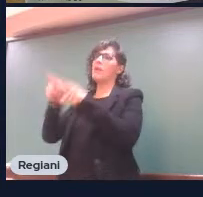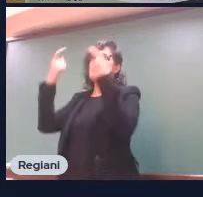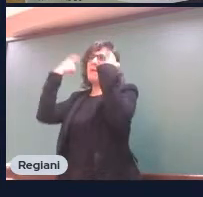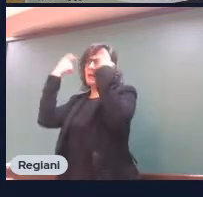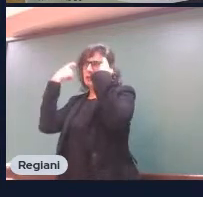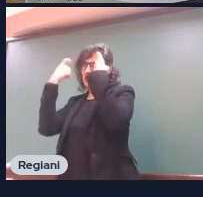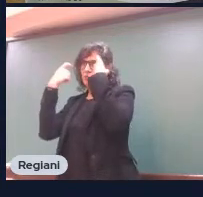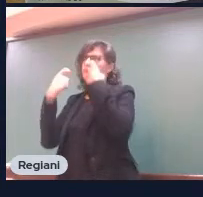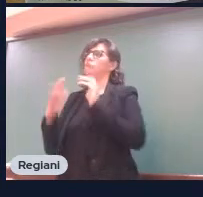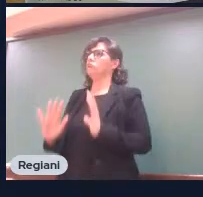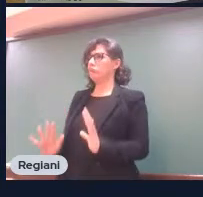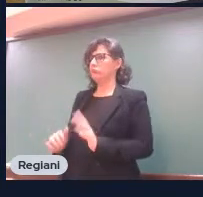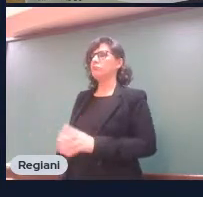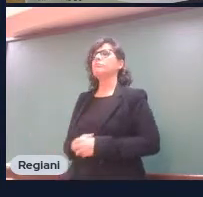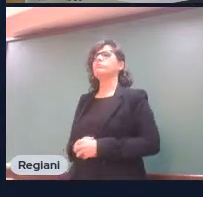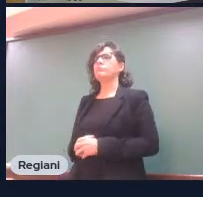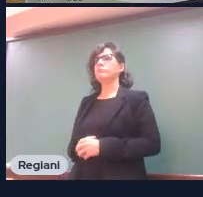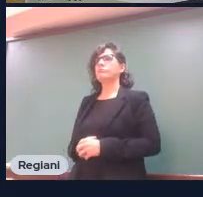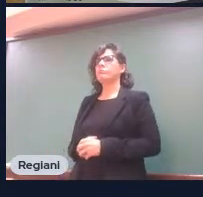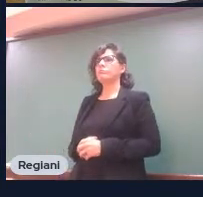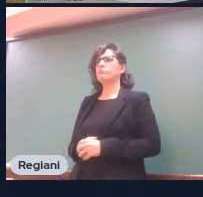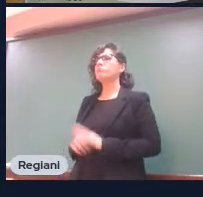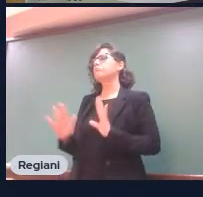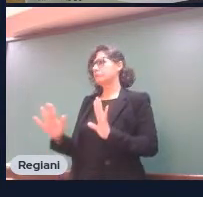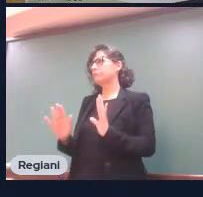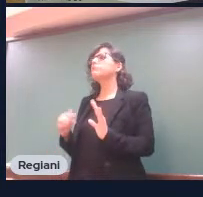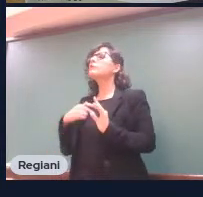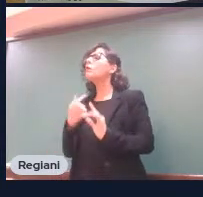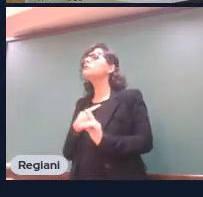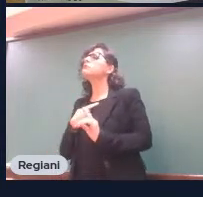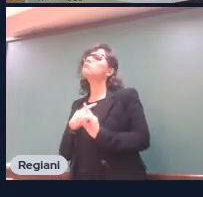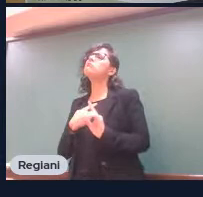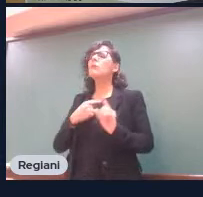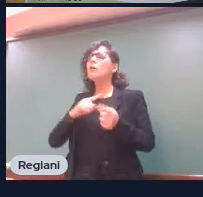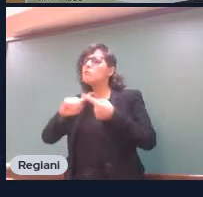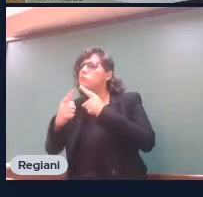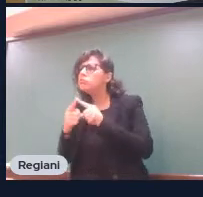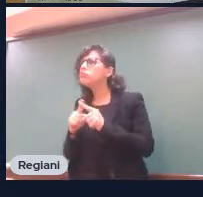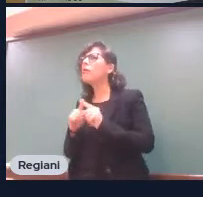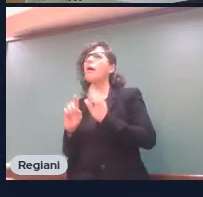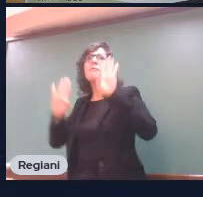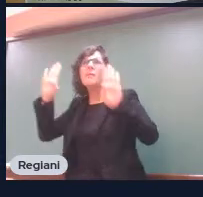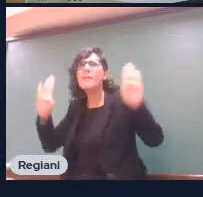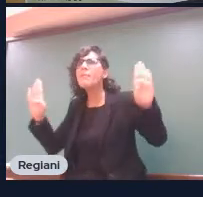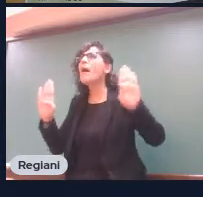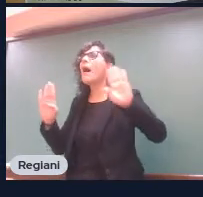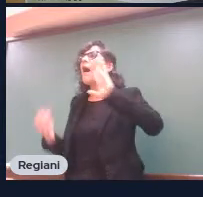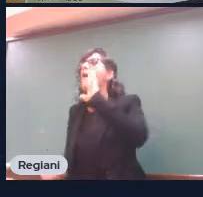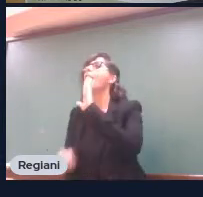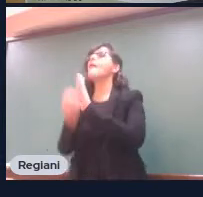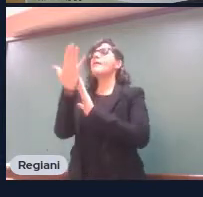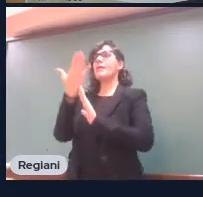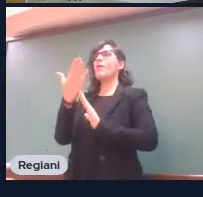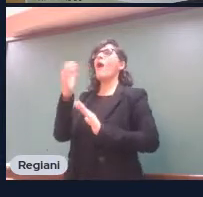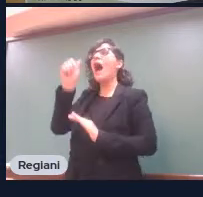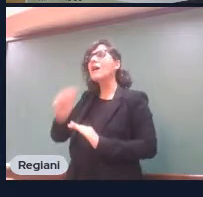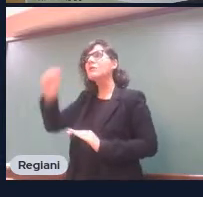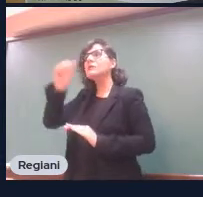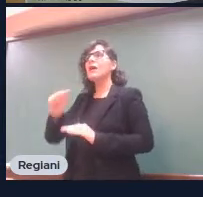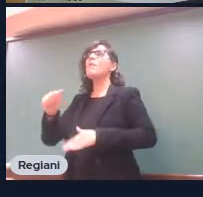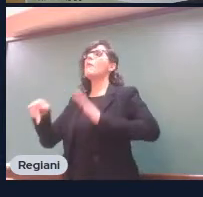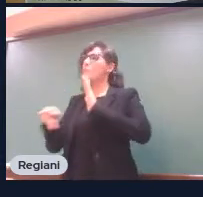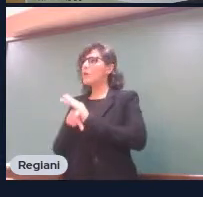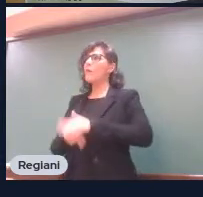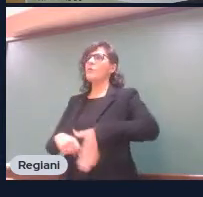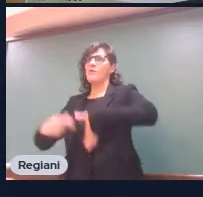So, after some deliberations, we created the Association of Lexicography for the Americas, South,